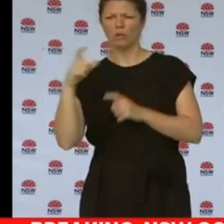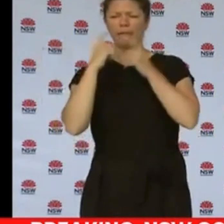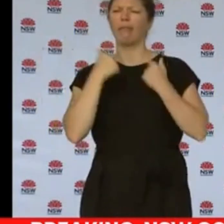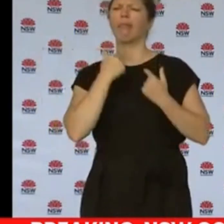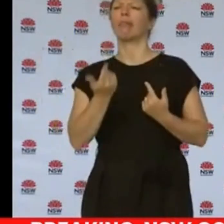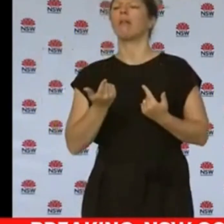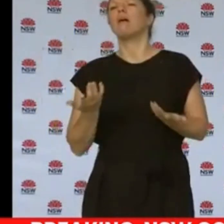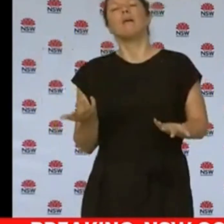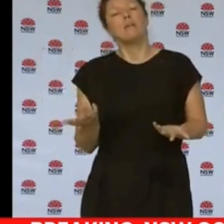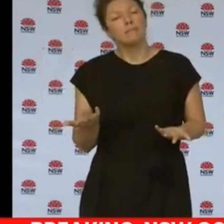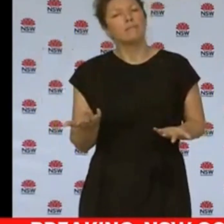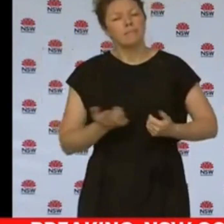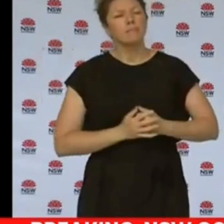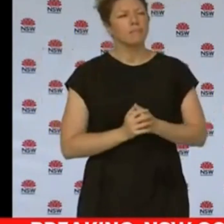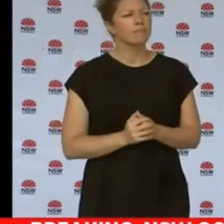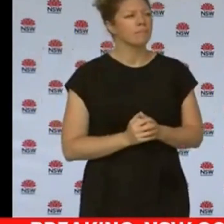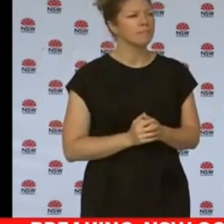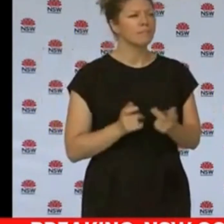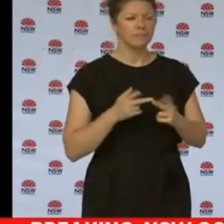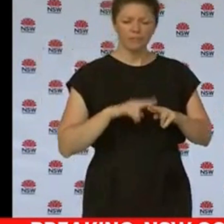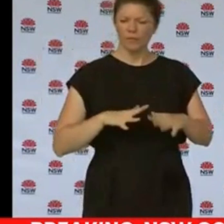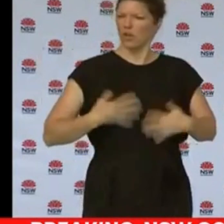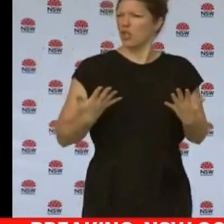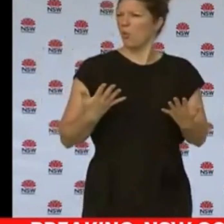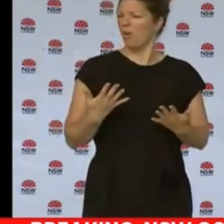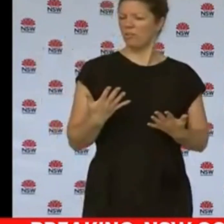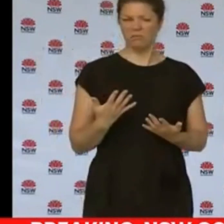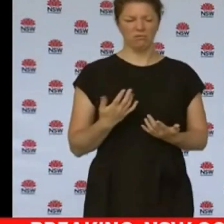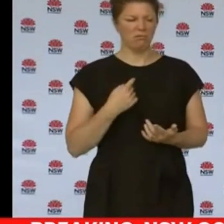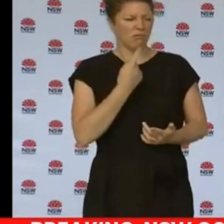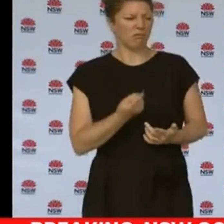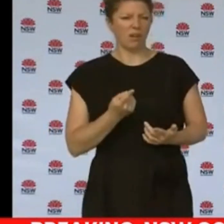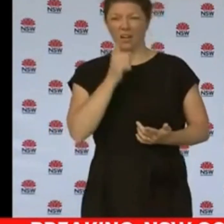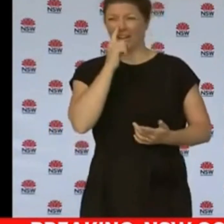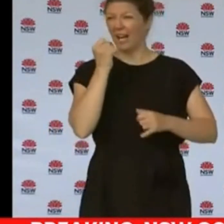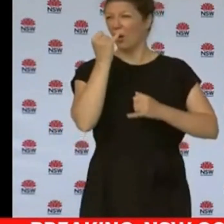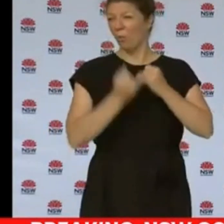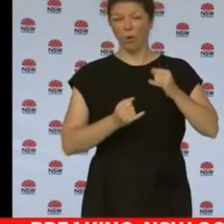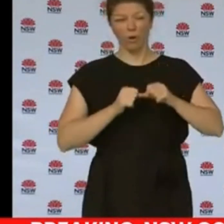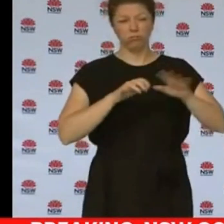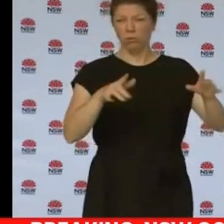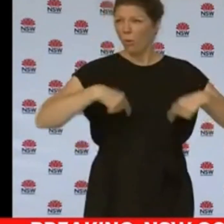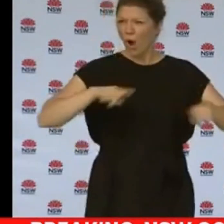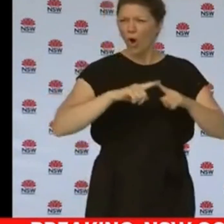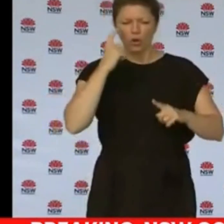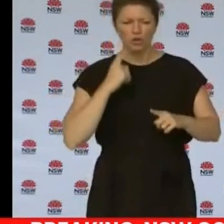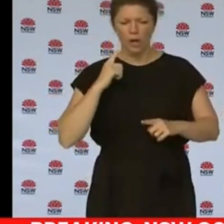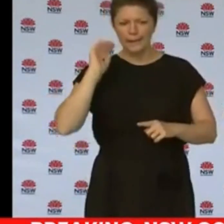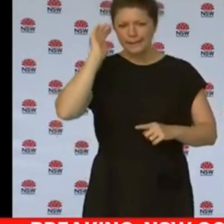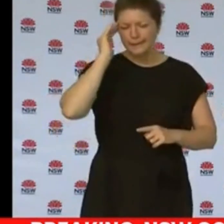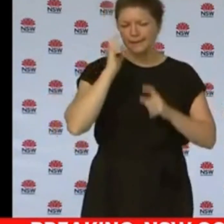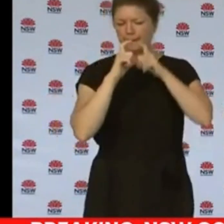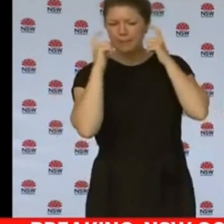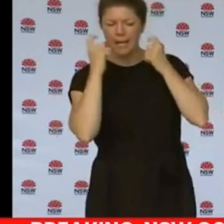of course it's a concern when people in those settings, if people aren't doing the right thing, it can have devastating consequences for everybody. All of us are trying really